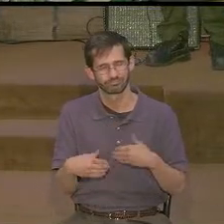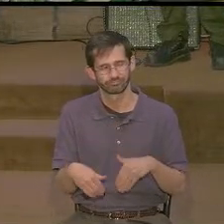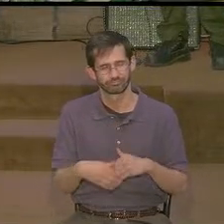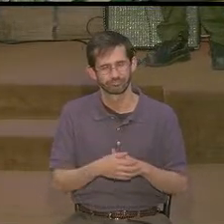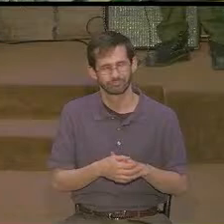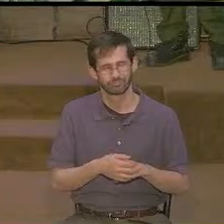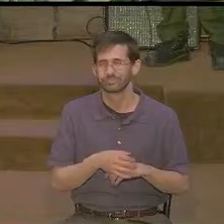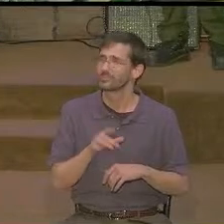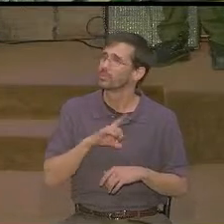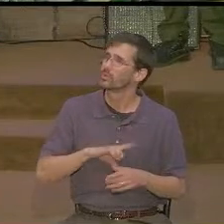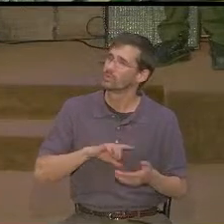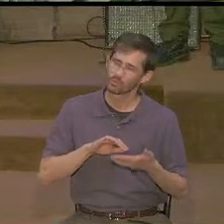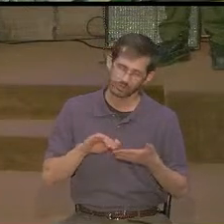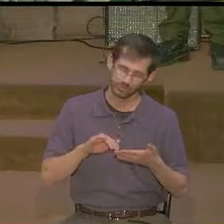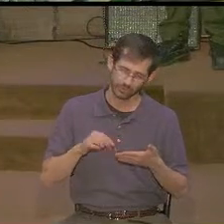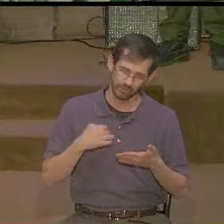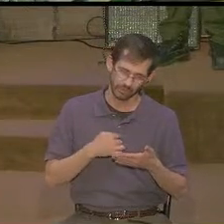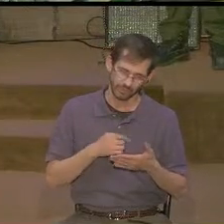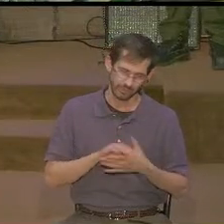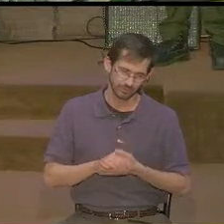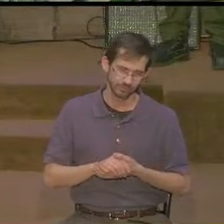So forgive us, Lord.